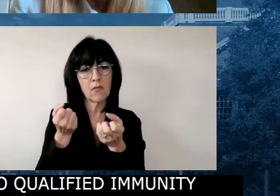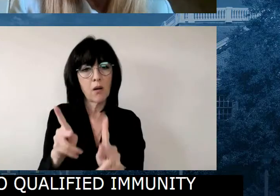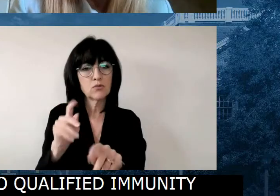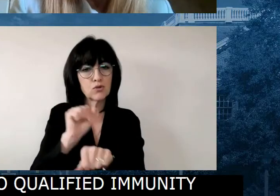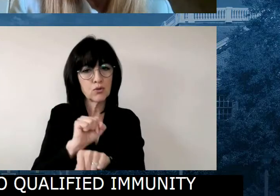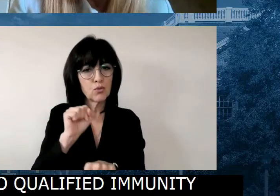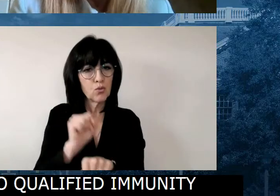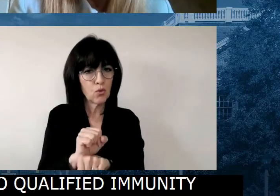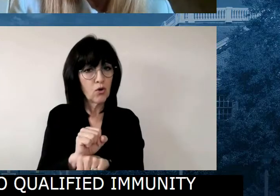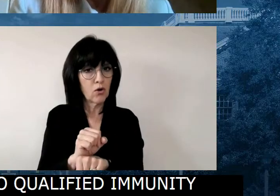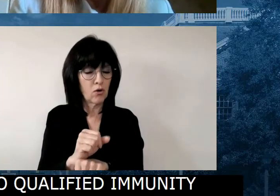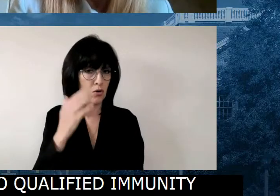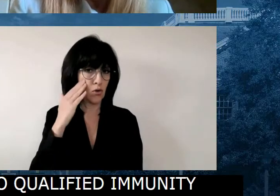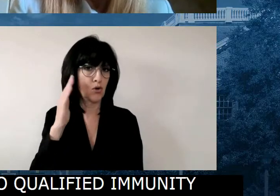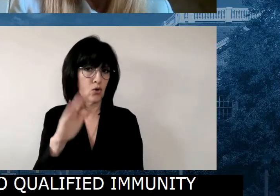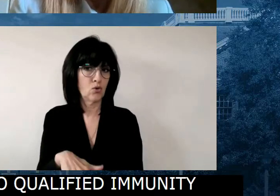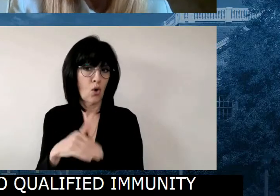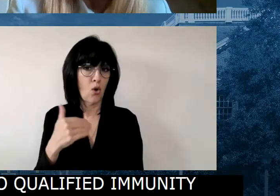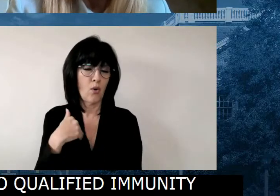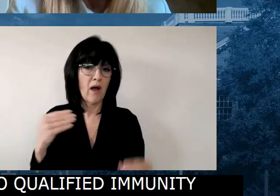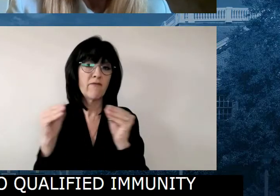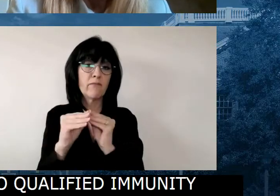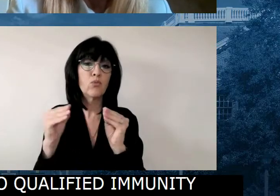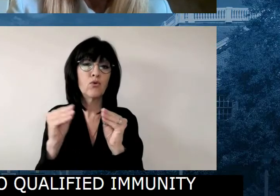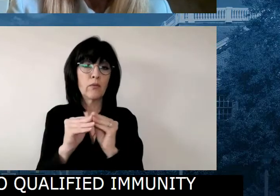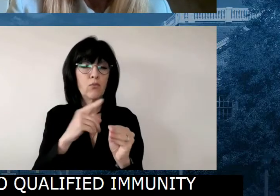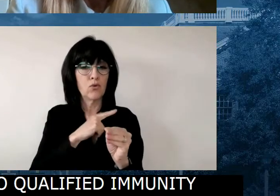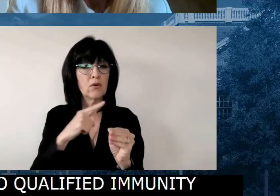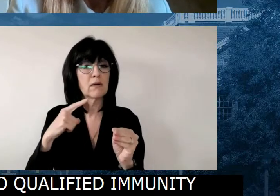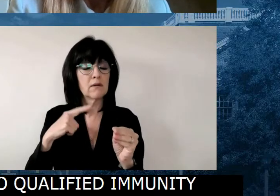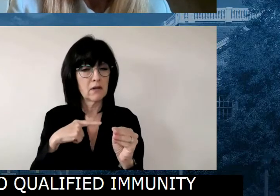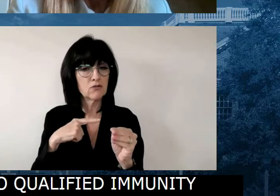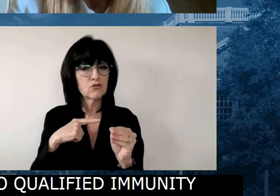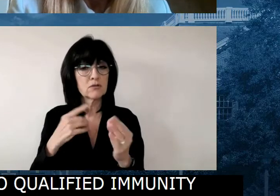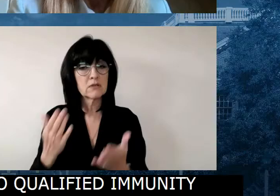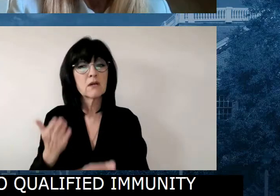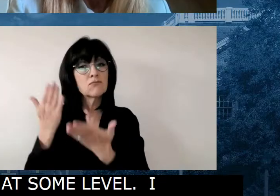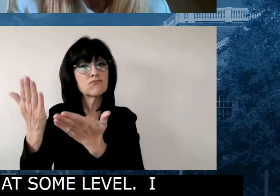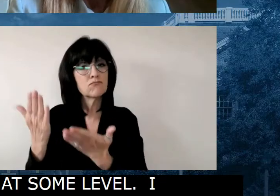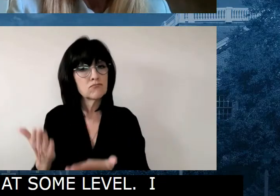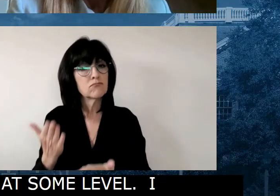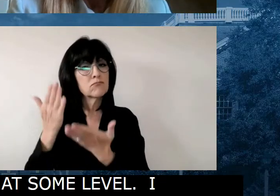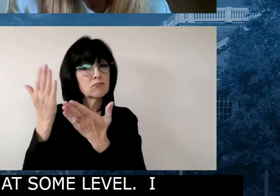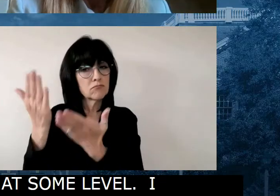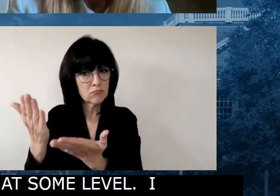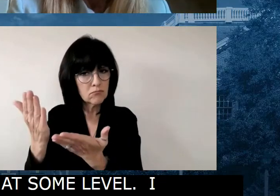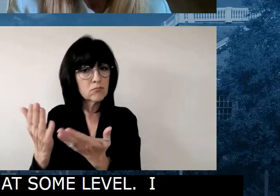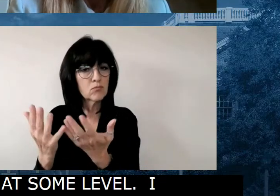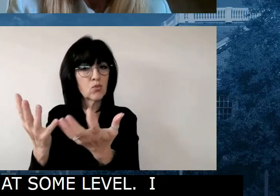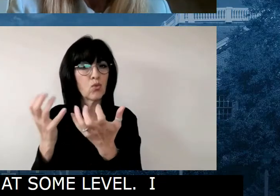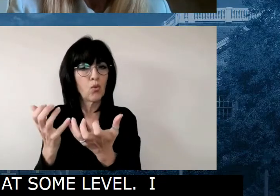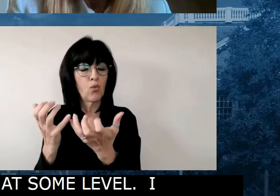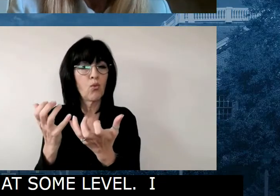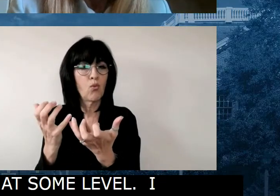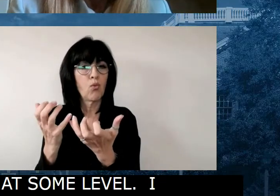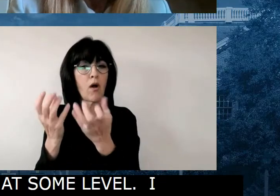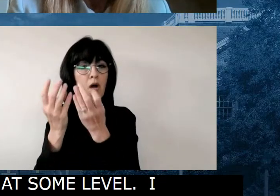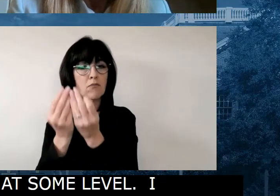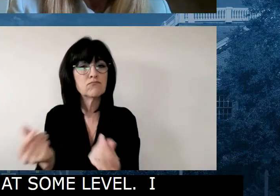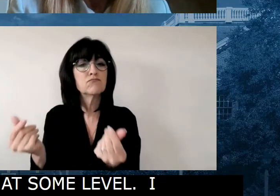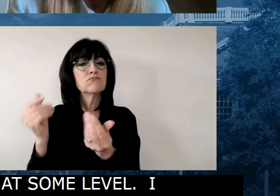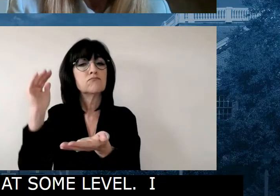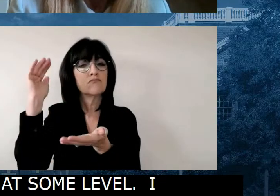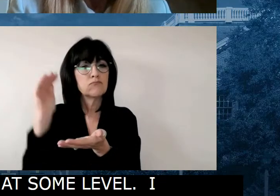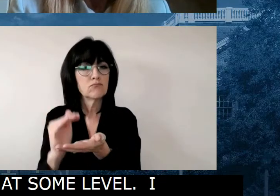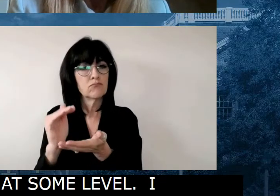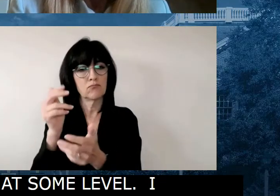read each of the bills, but they address some of these more important issues, and I'm sure there's going to be debate. We look forward